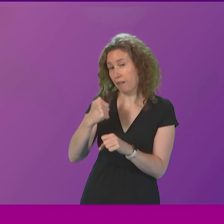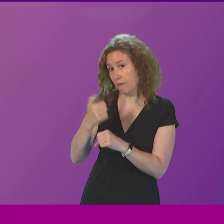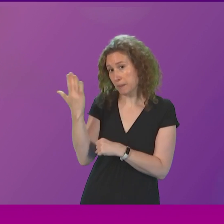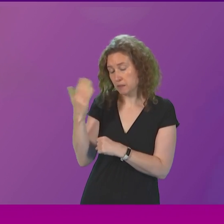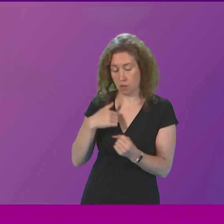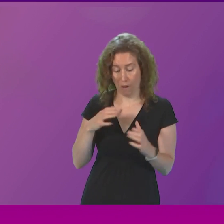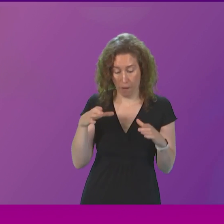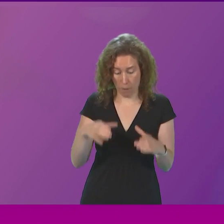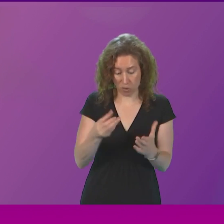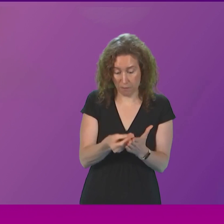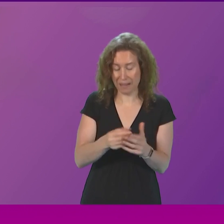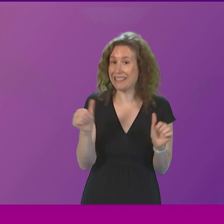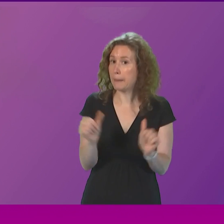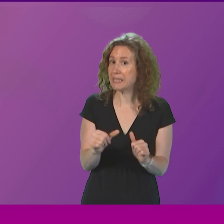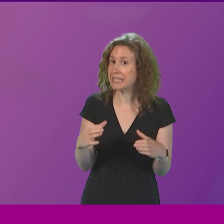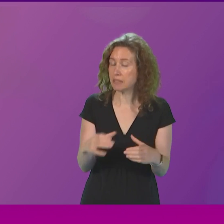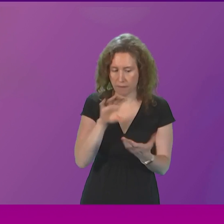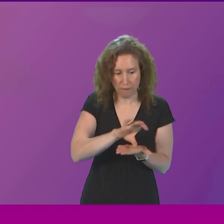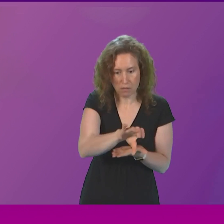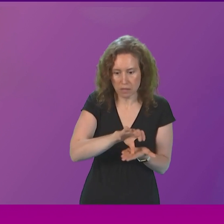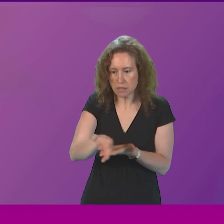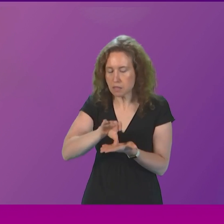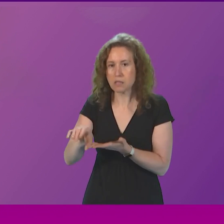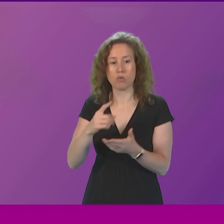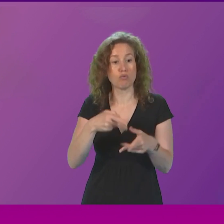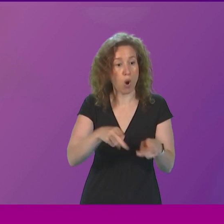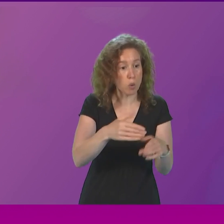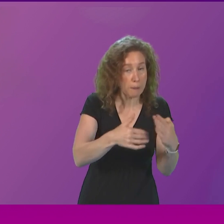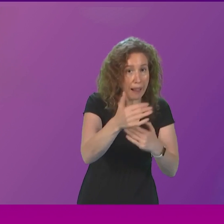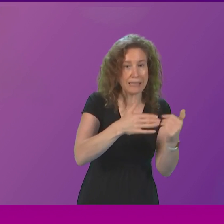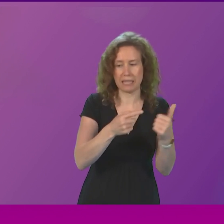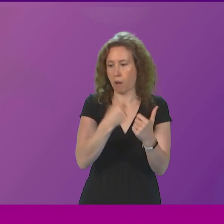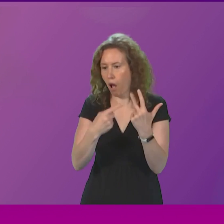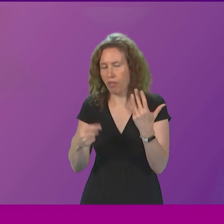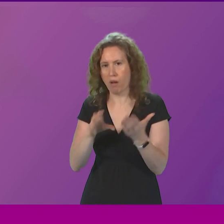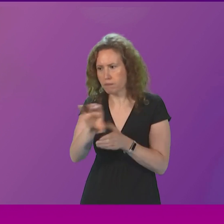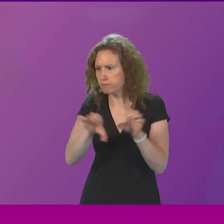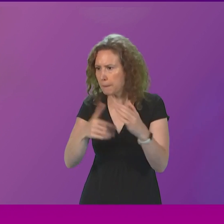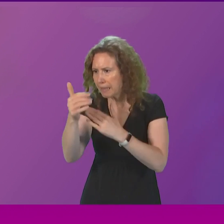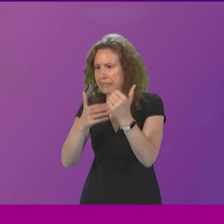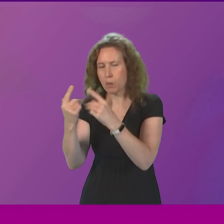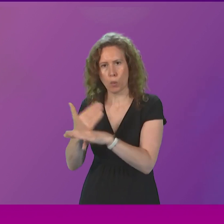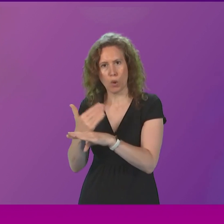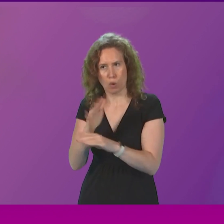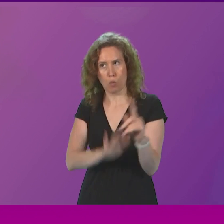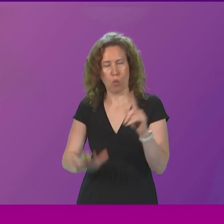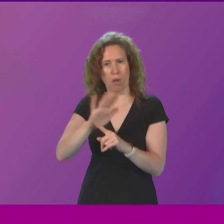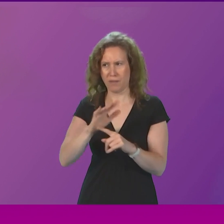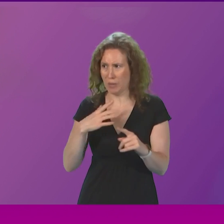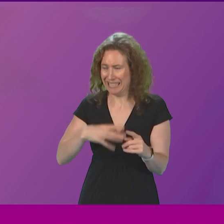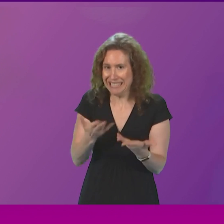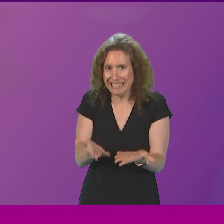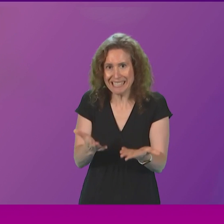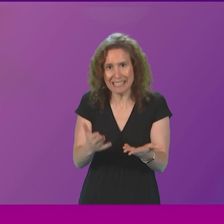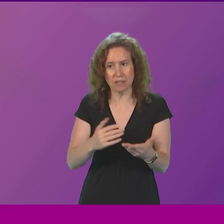limited pot whereby to invest in capital infrastructure, not just road building projects, but other capital infrastructure projects so crucial to the people of